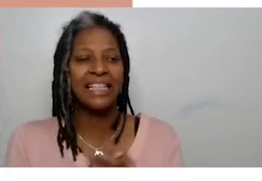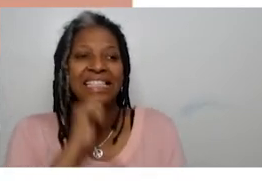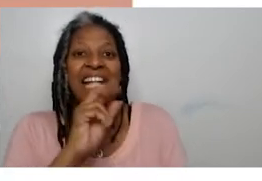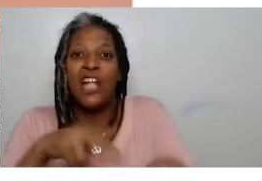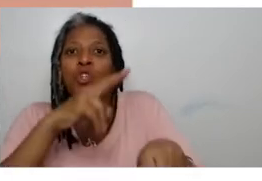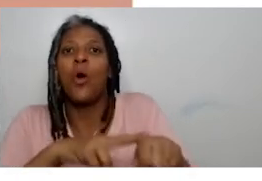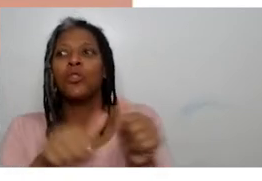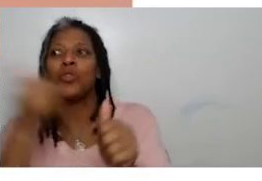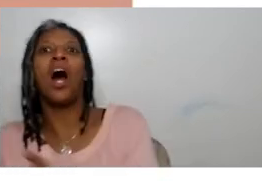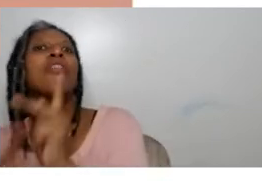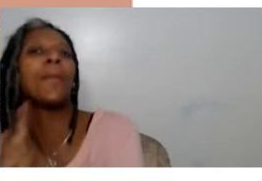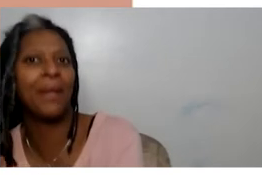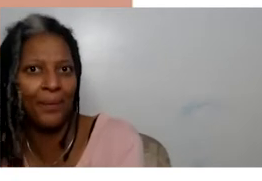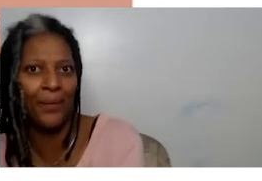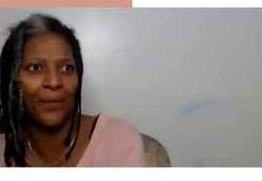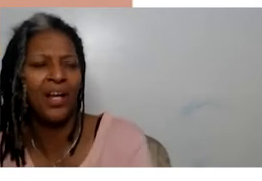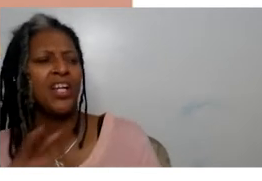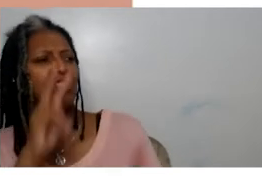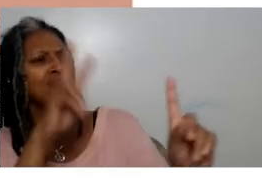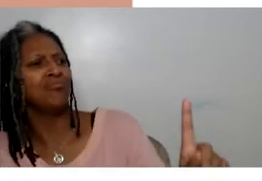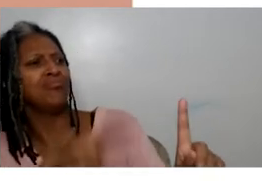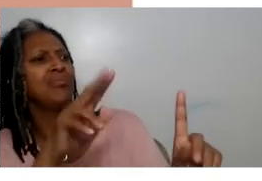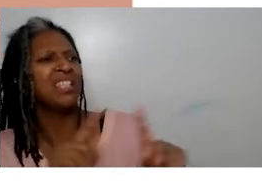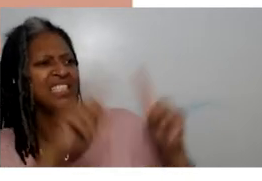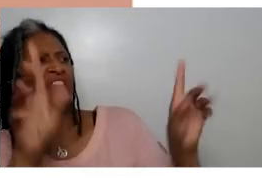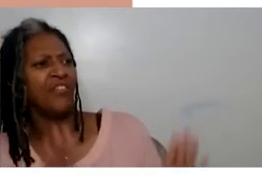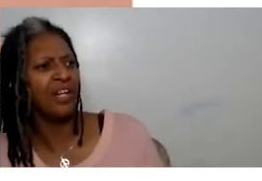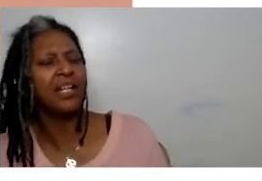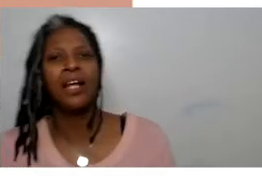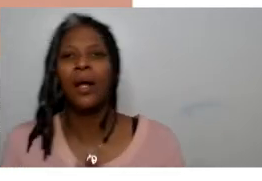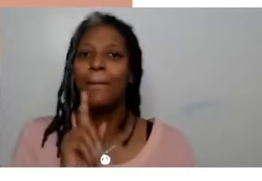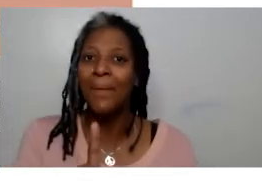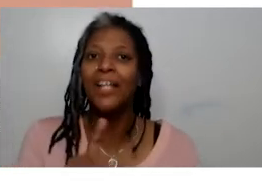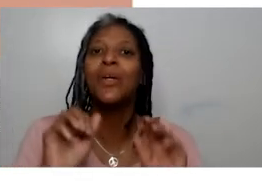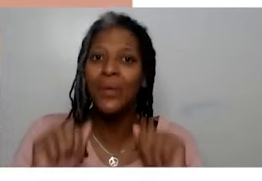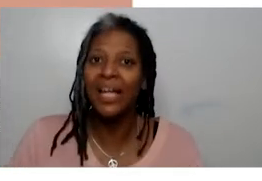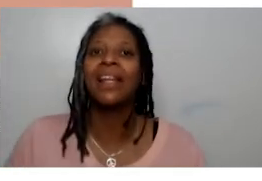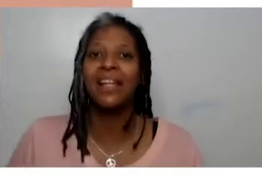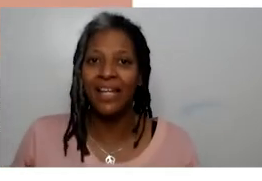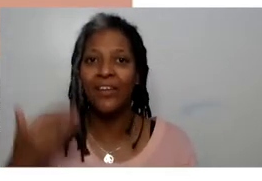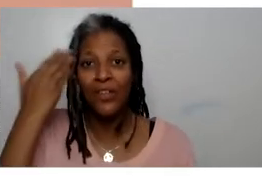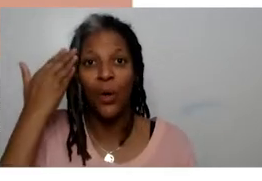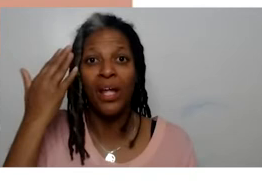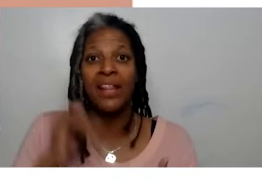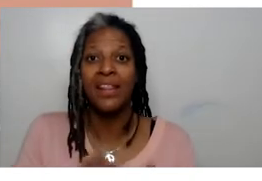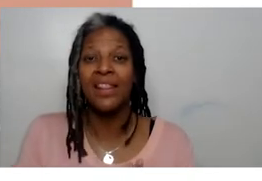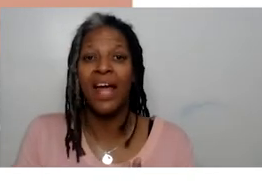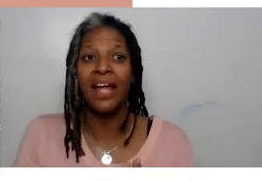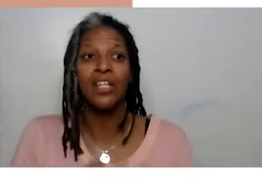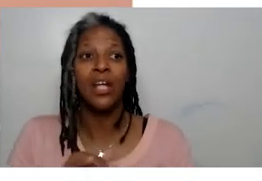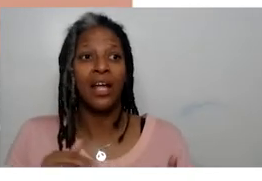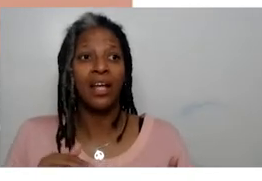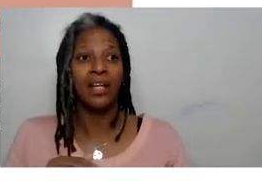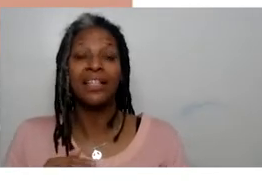people, that is seen as different, but also going through the world knowing that, you know, I may identify as trans, and I